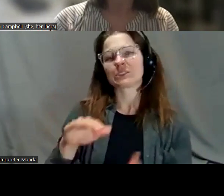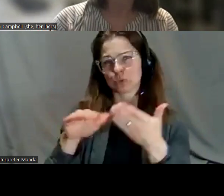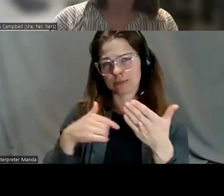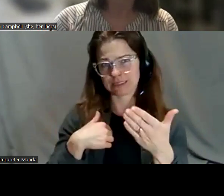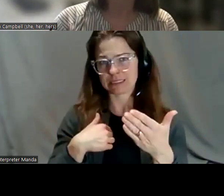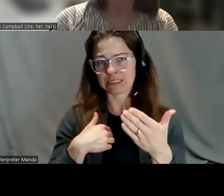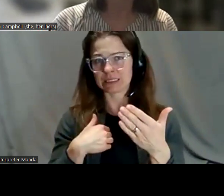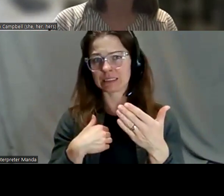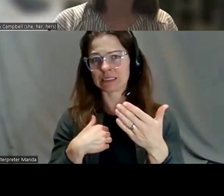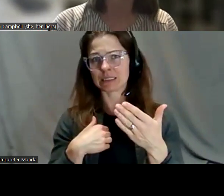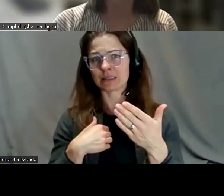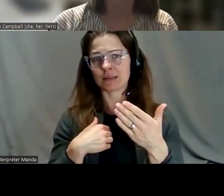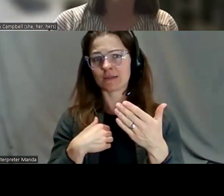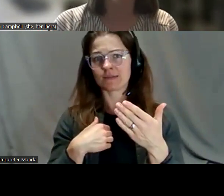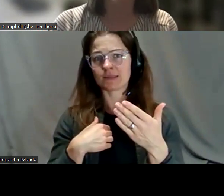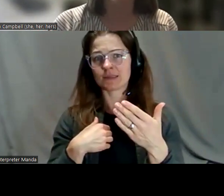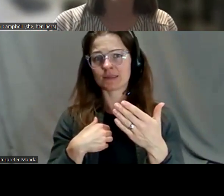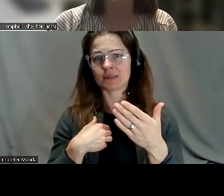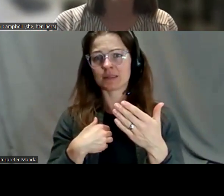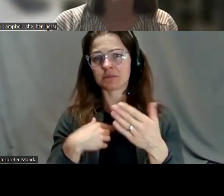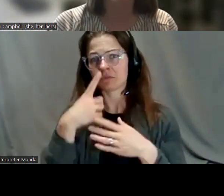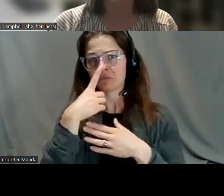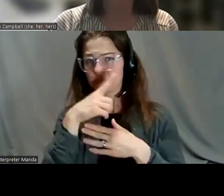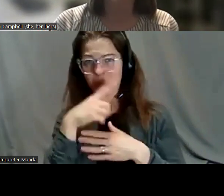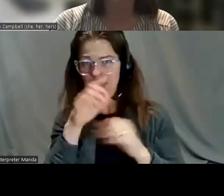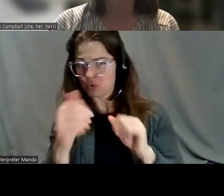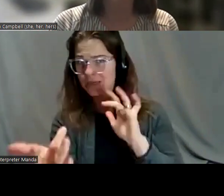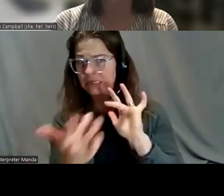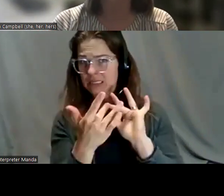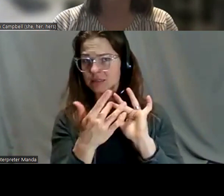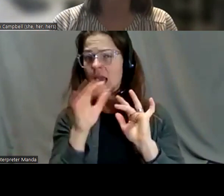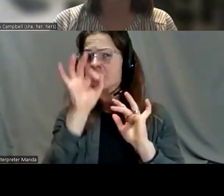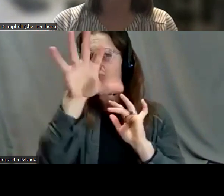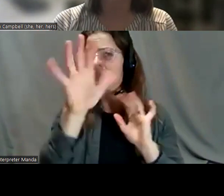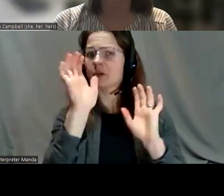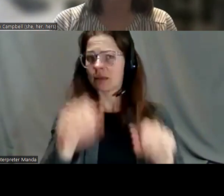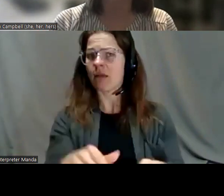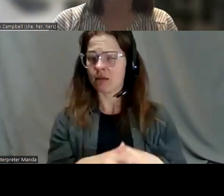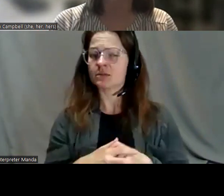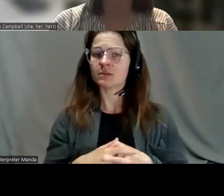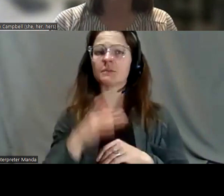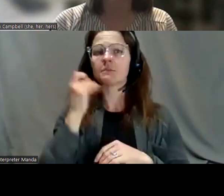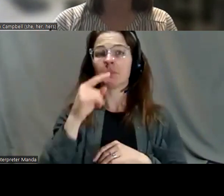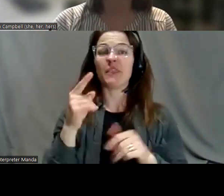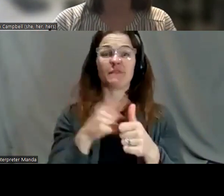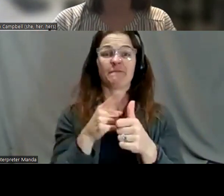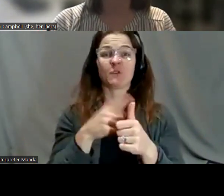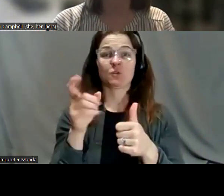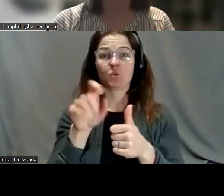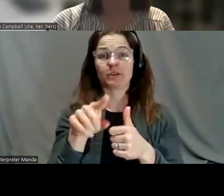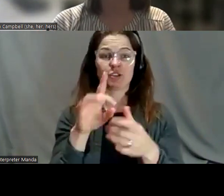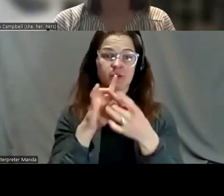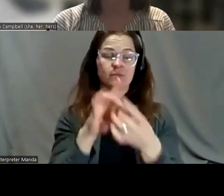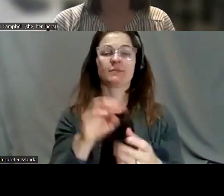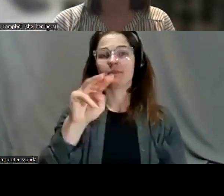would also wouldn't mind being contacted to give some input on that. But going back to the first question about the